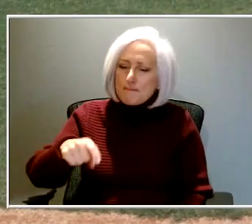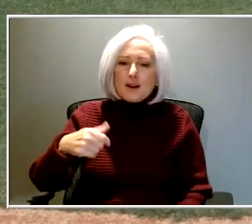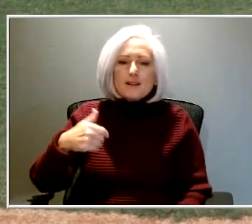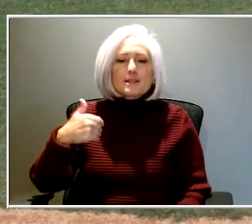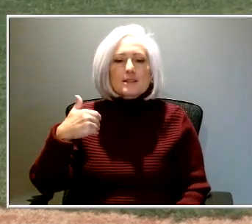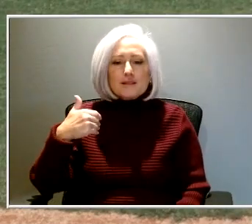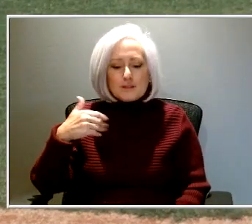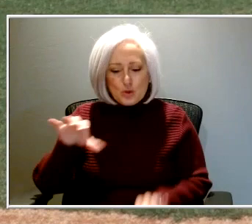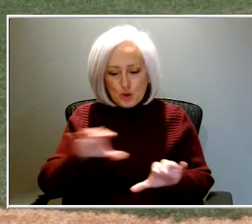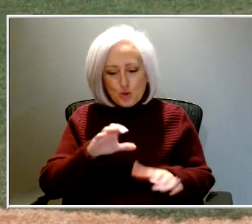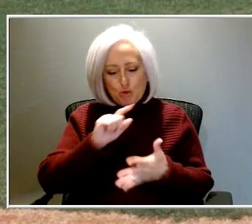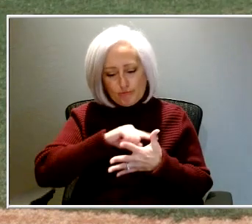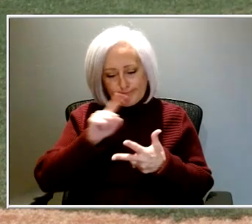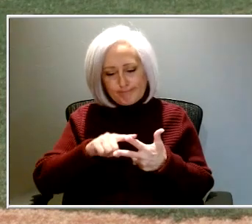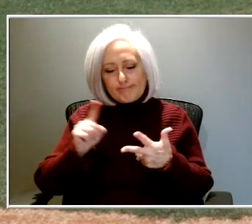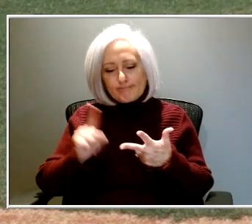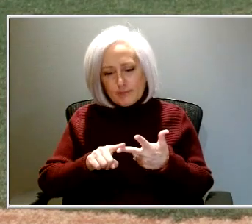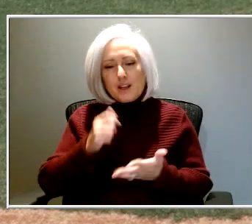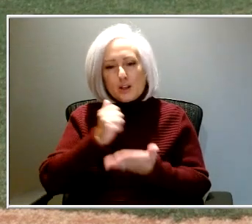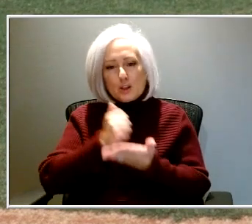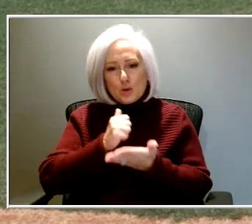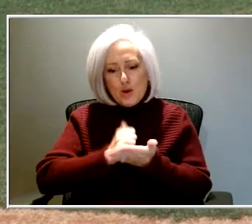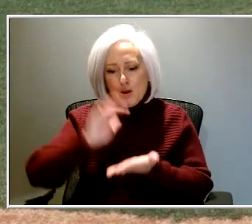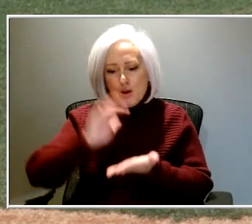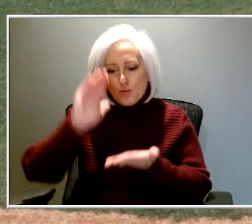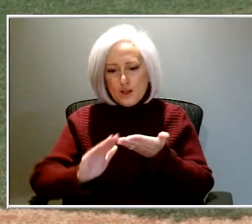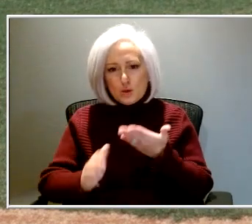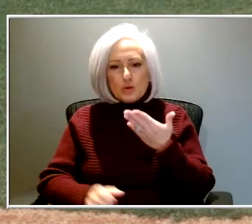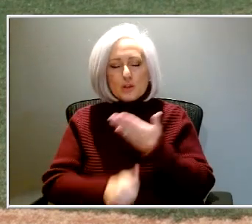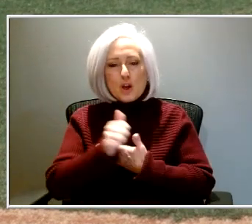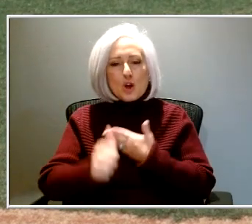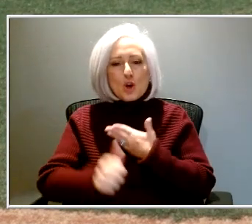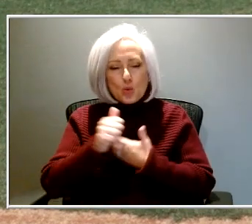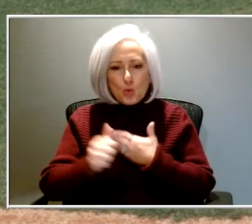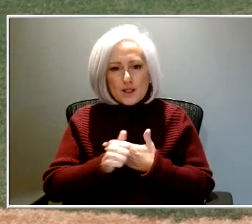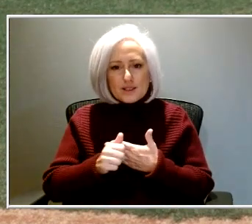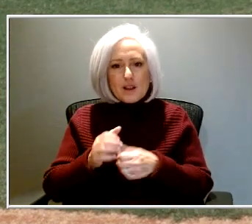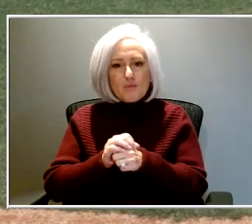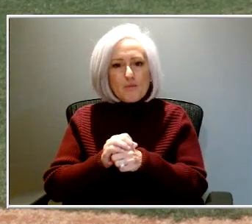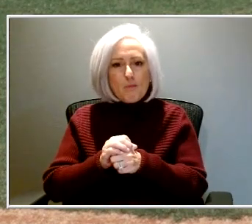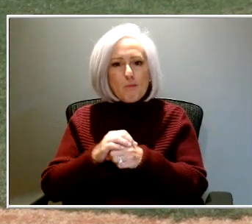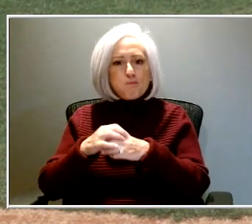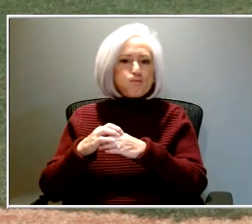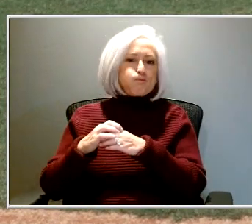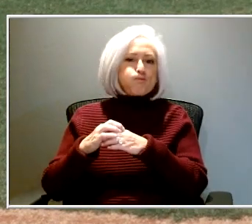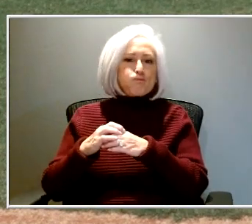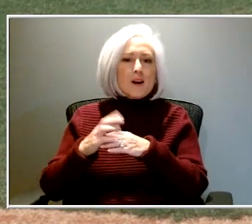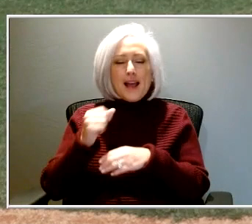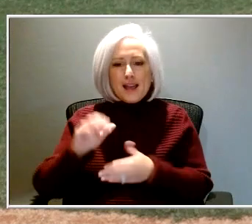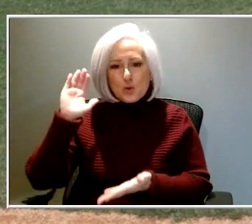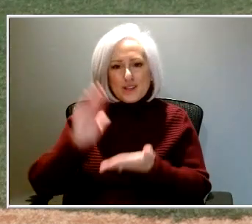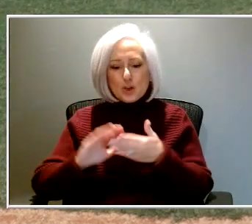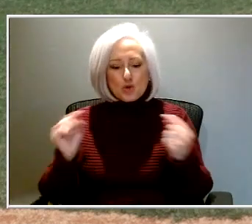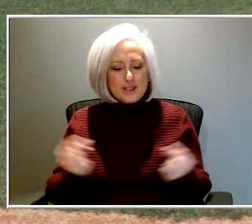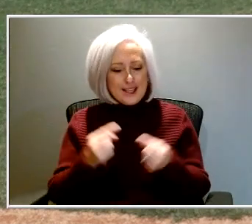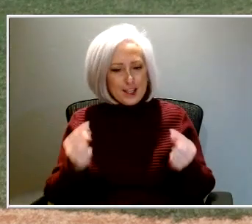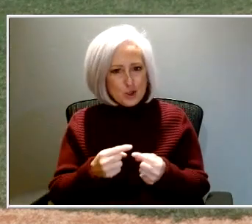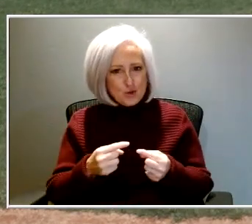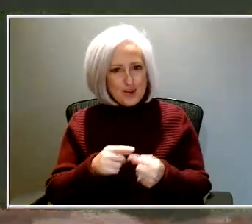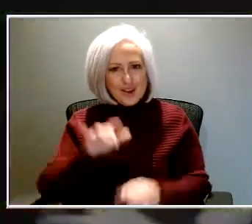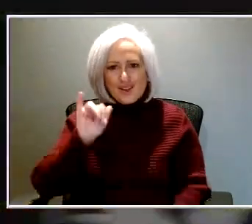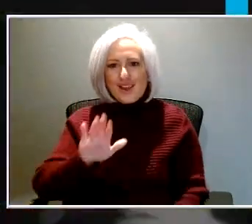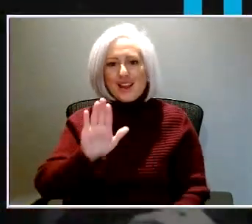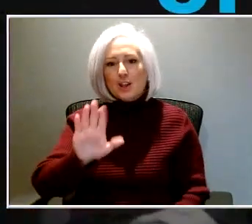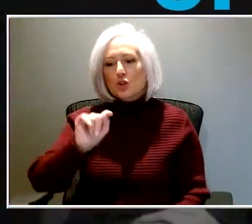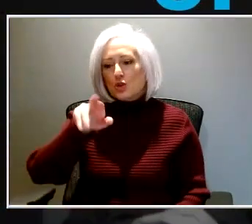those things to decrease the risk of inflammation and ultimately to decrease the risk of injury. And that is your tip of the